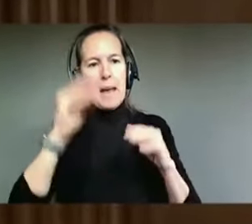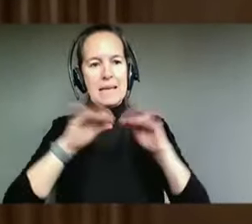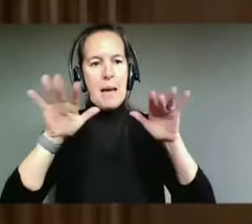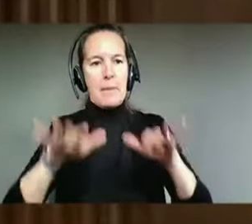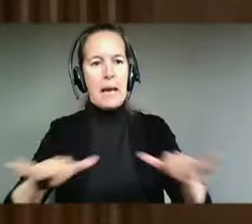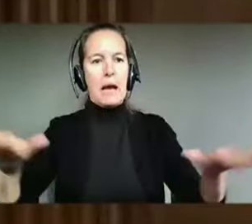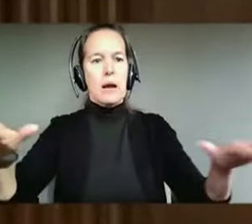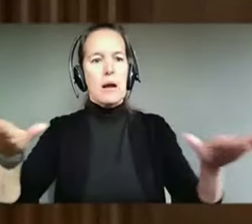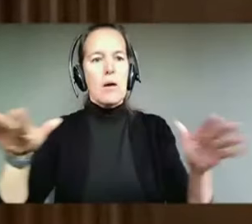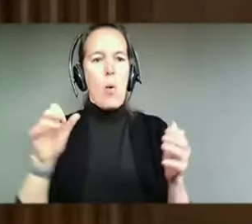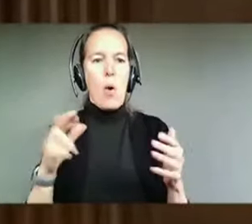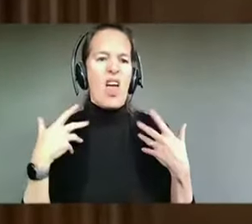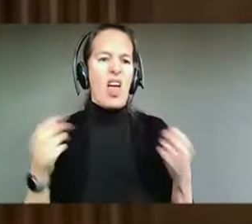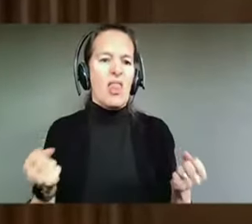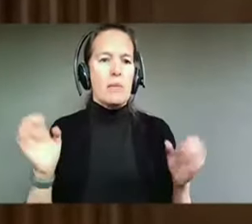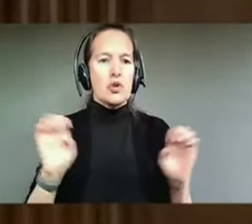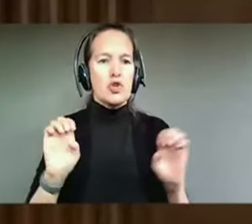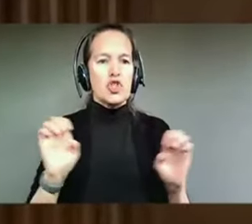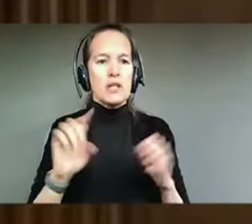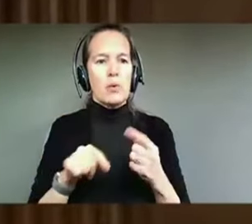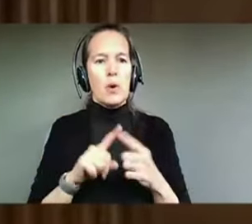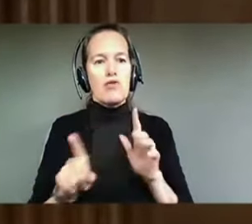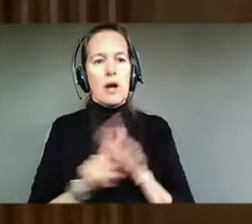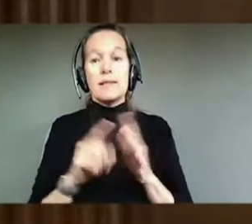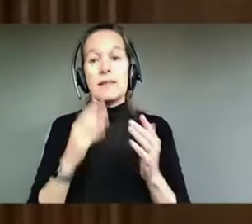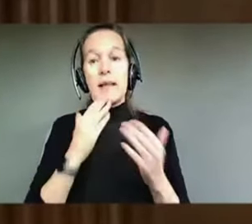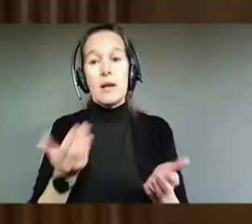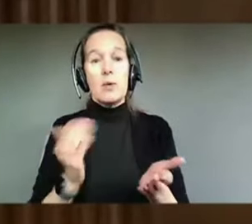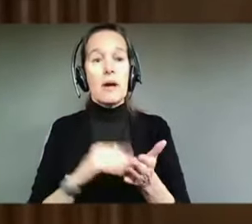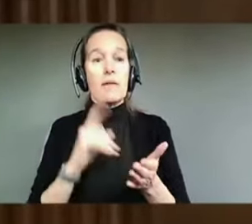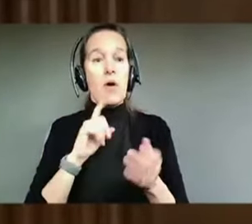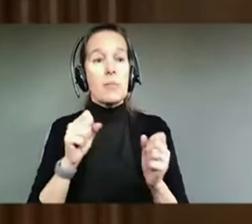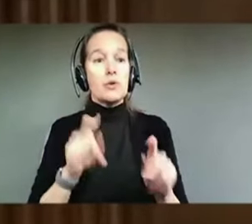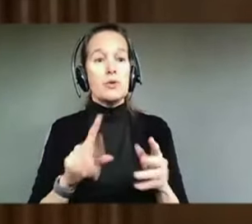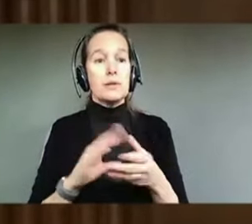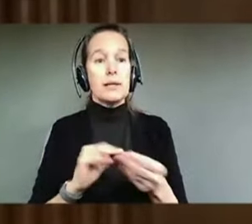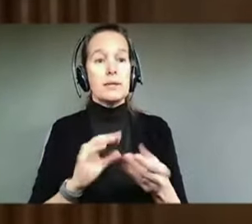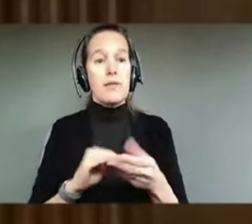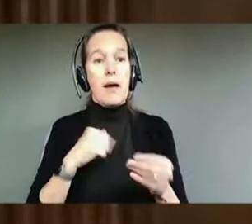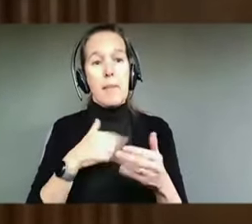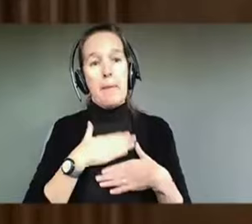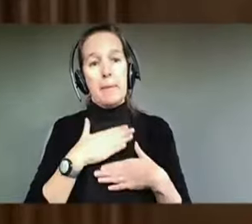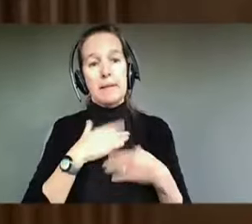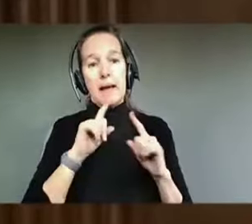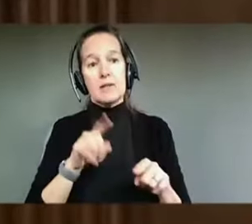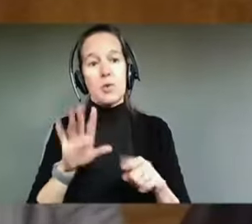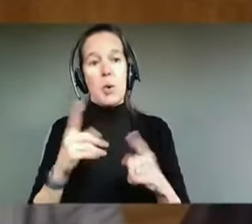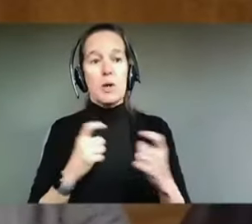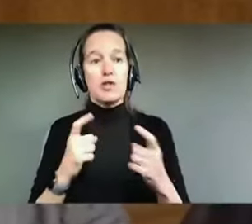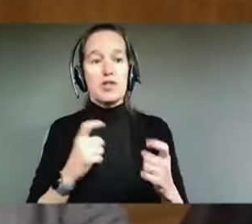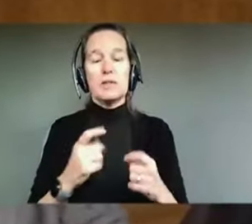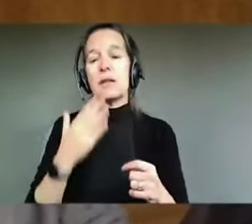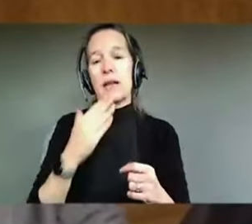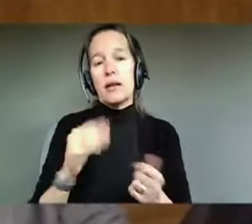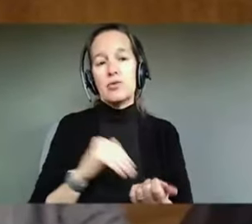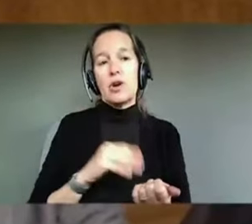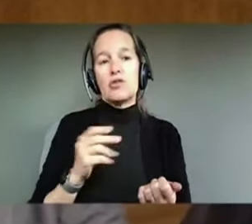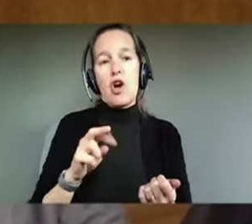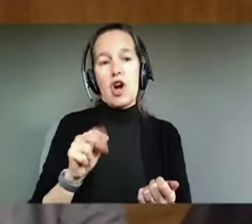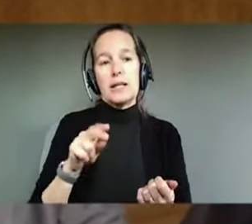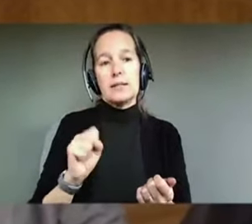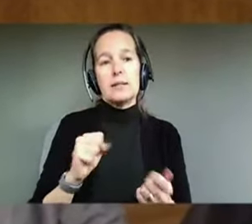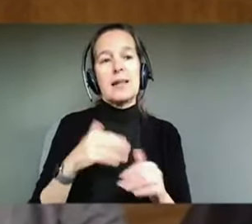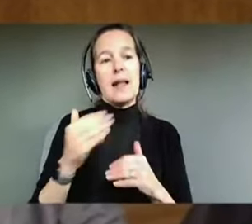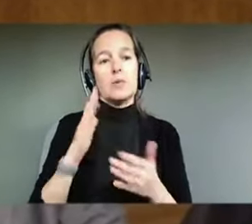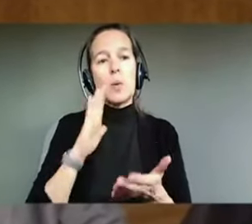it arises. Thank you again for the opportunity to testify, and I'm happy to answer your questions. Thank you, Dr. Harkins. Our next witness will be Dr.